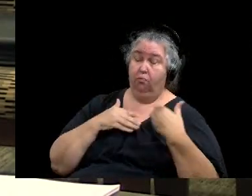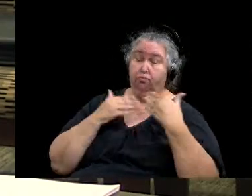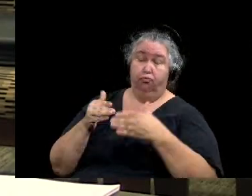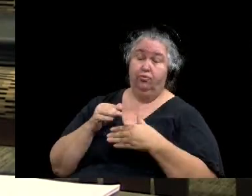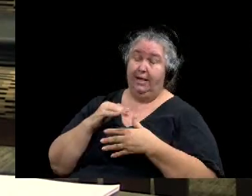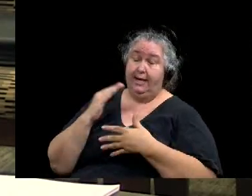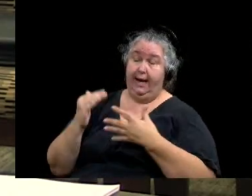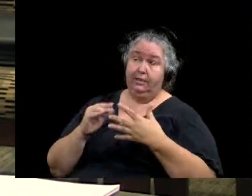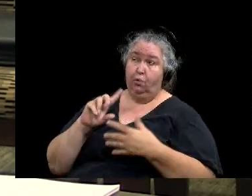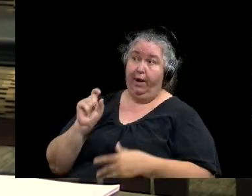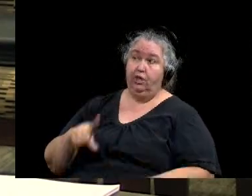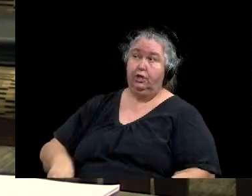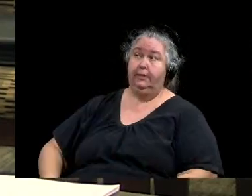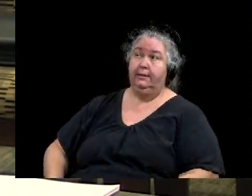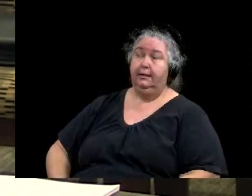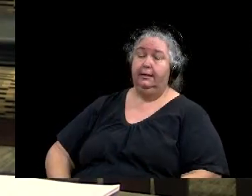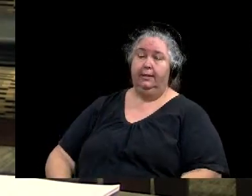question?